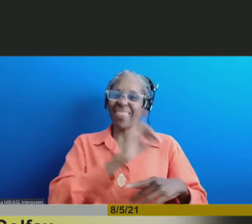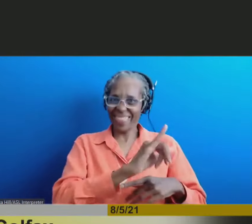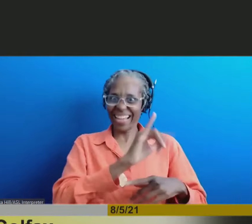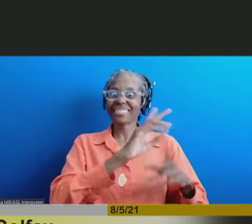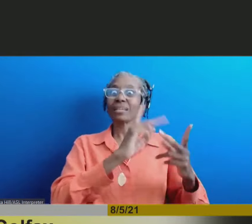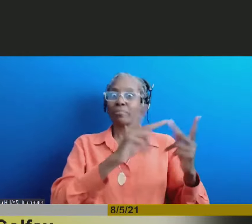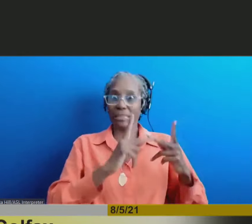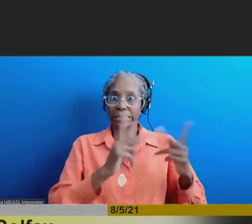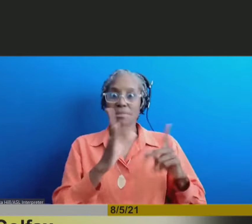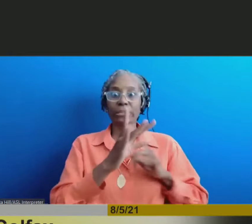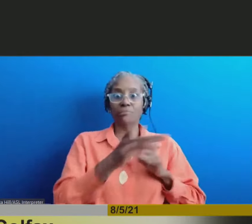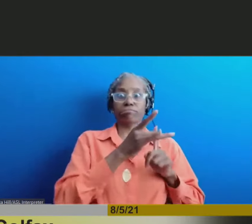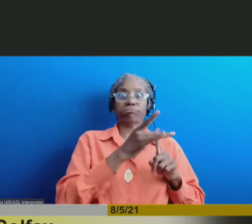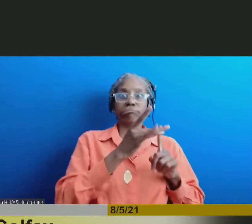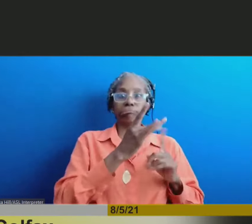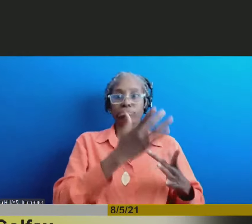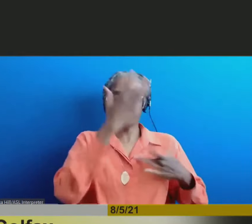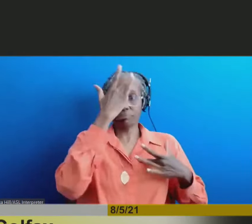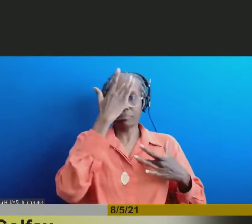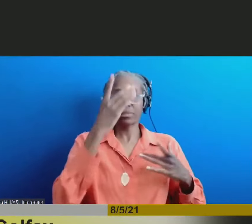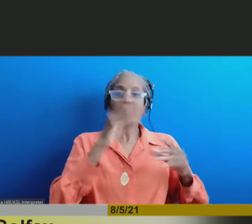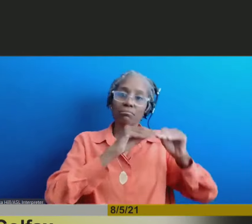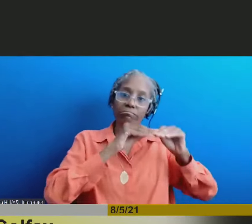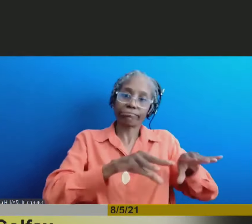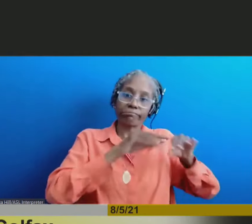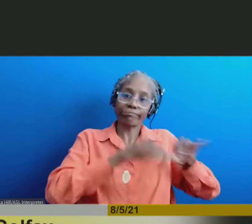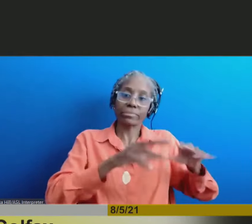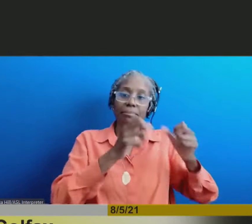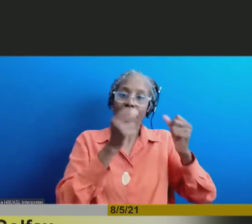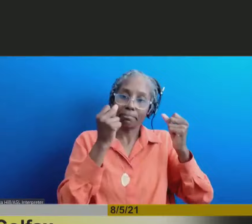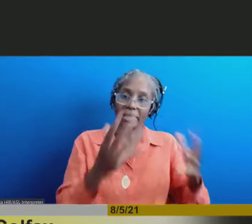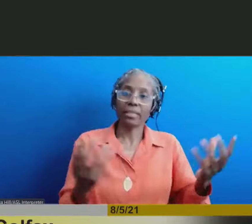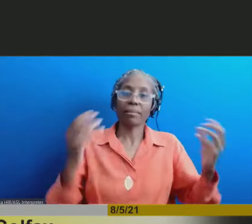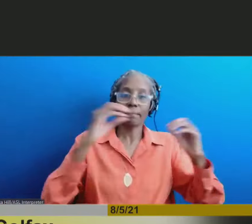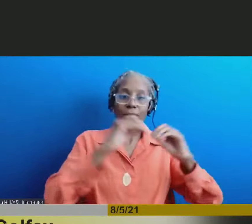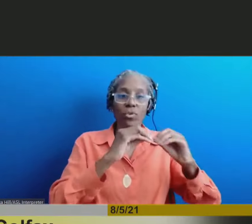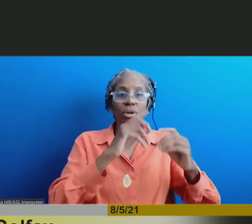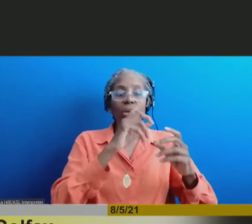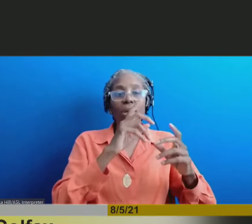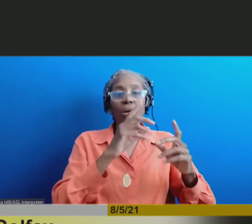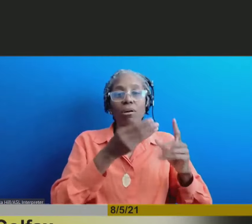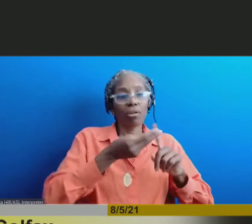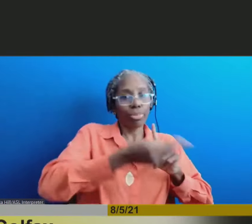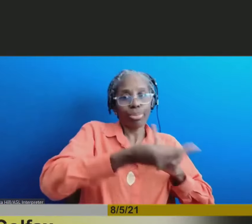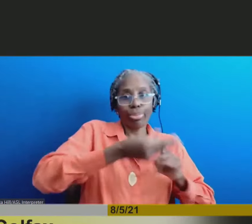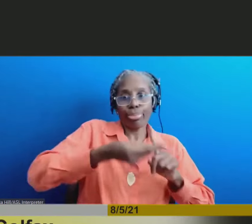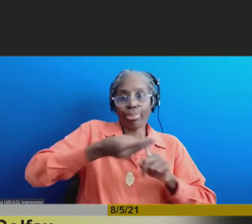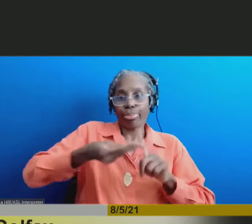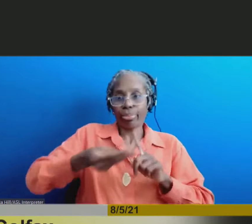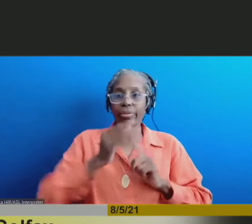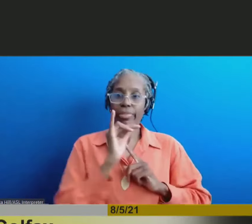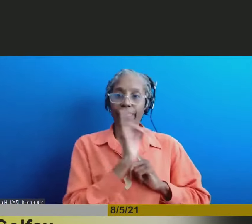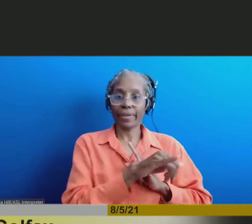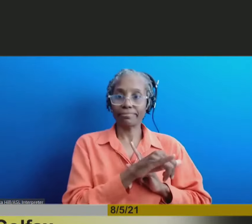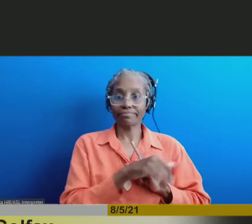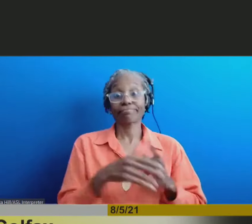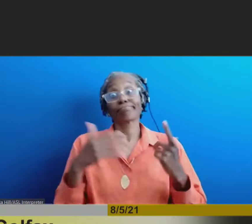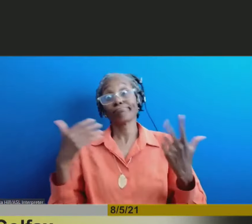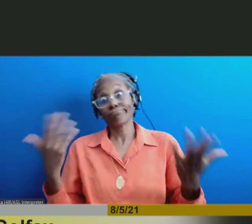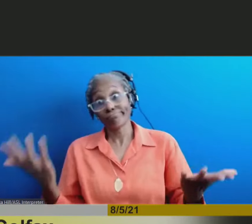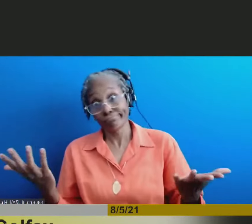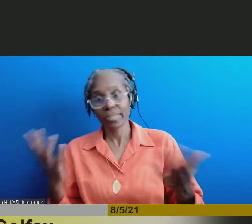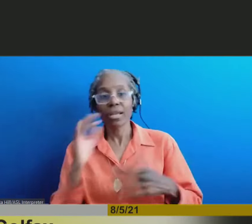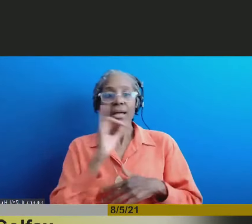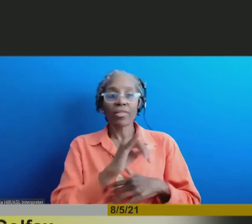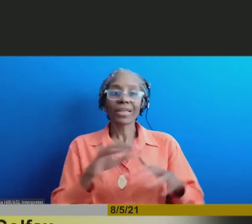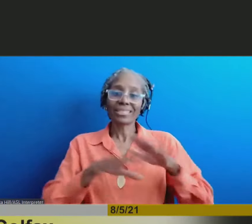where we're seeing more people. We believe we're getting more transmission. So it's